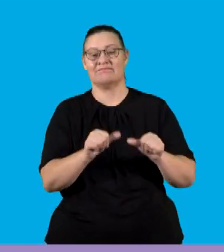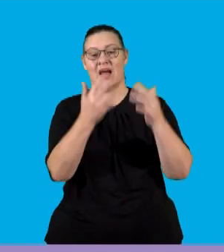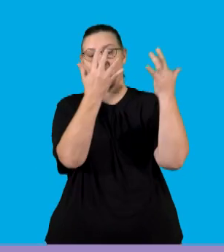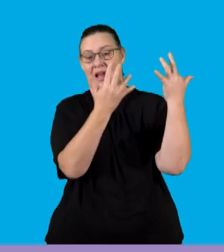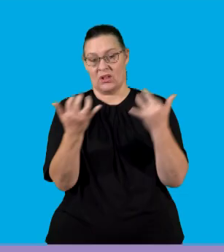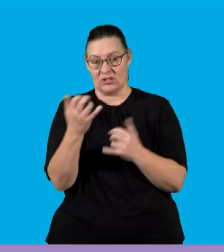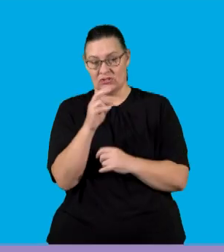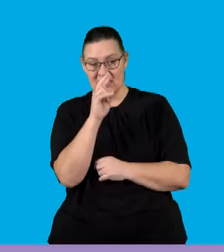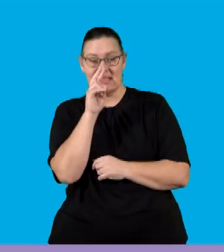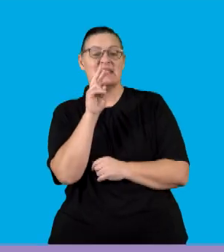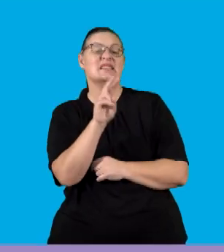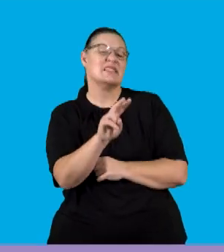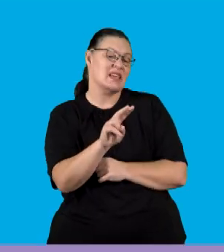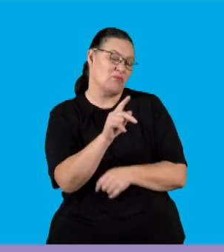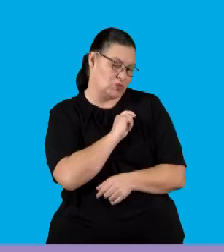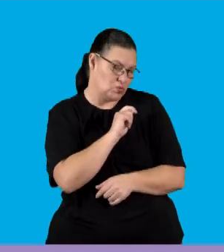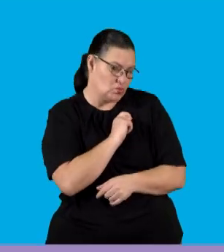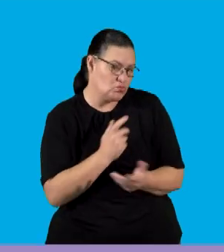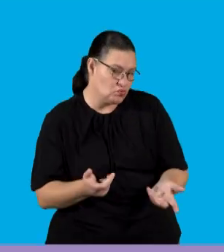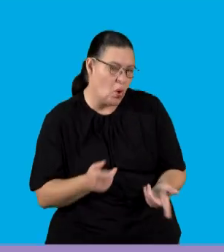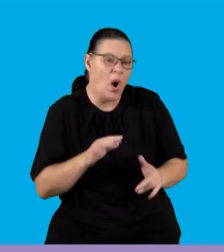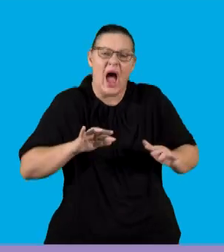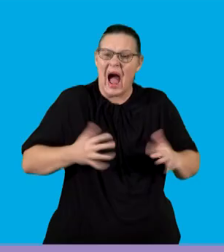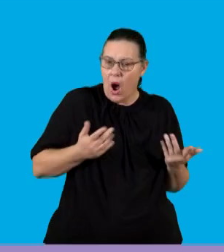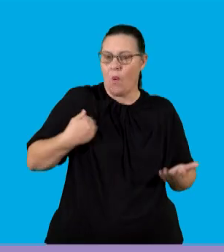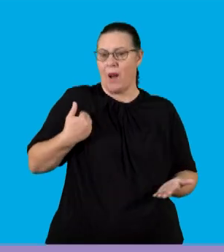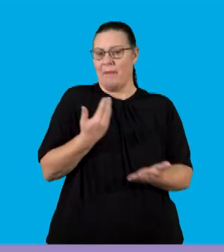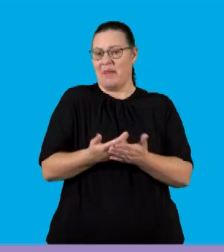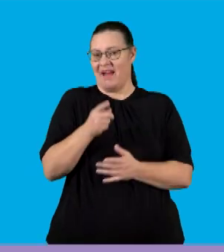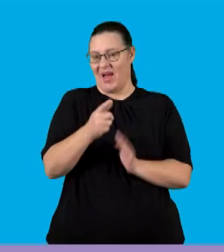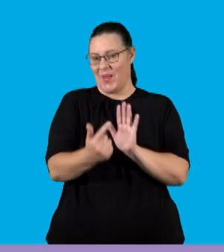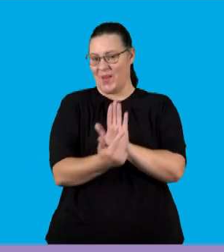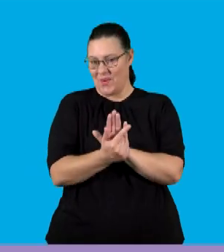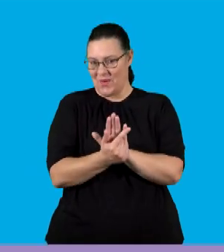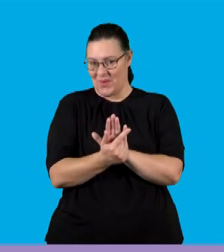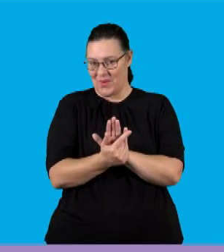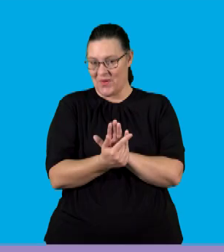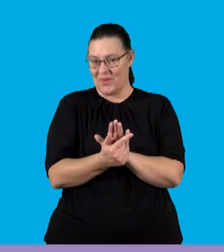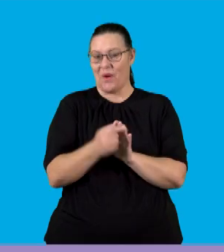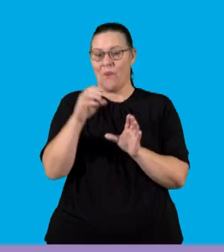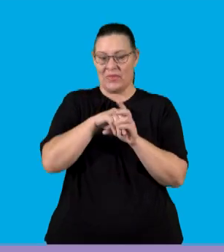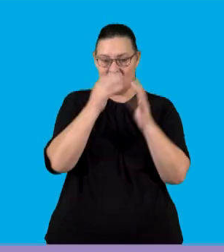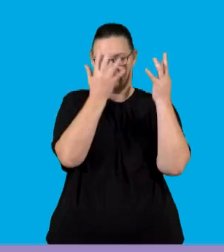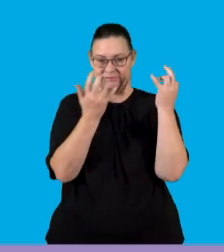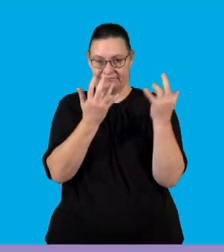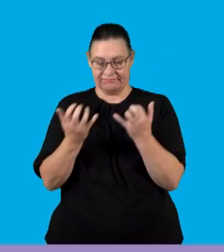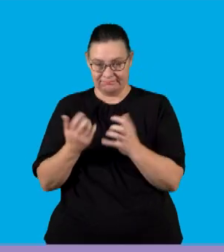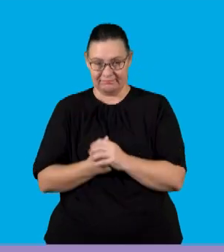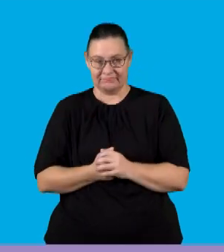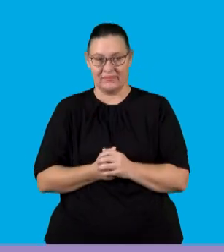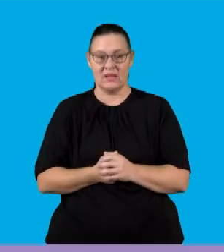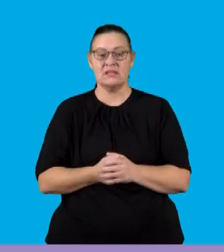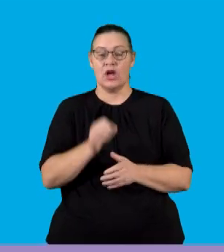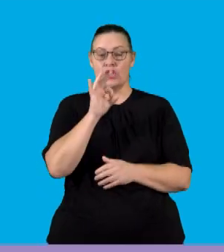calculations and see if this is true, or see how we can apply this law within our calculations. Let's calculate